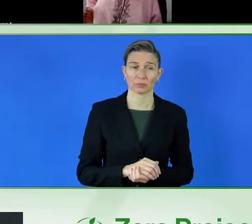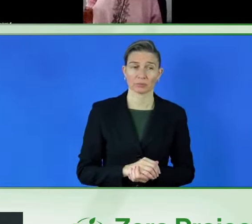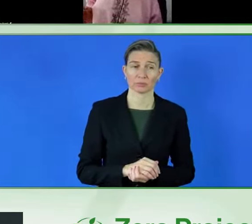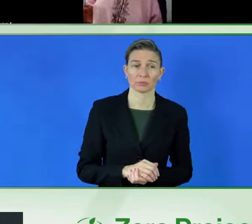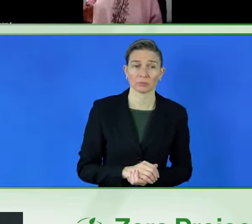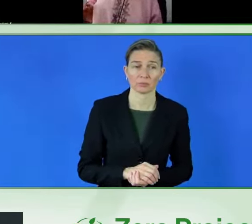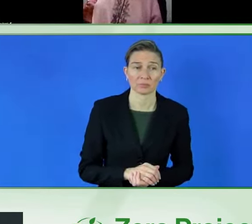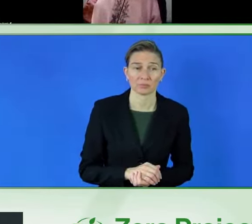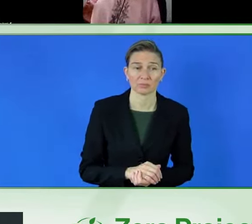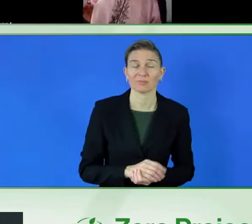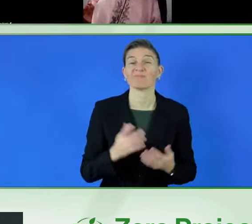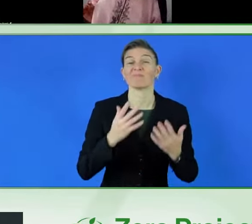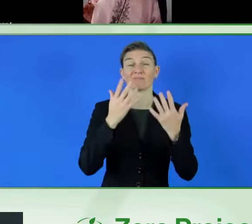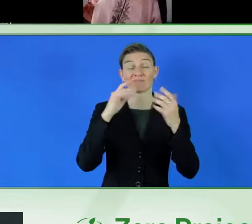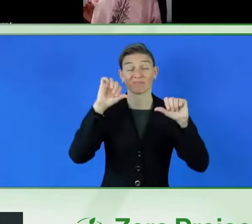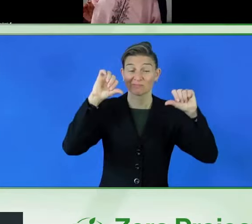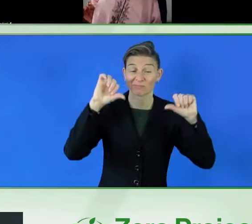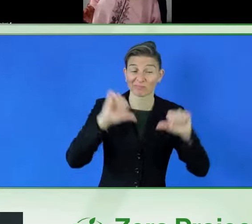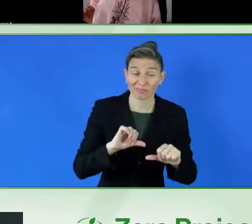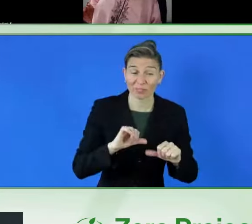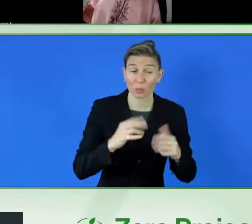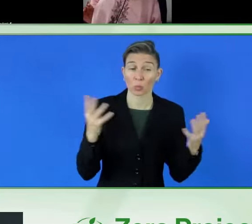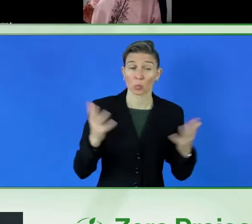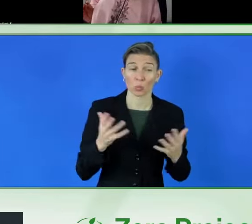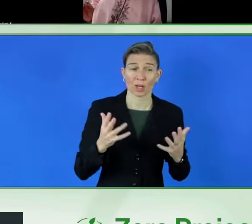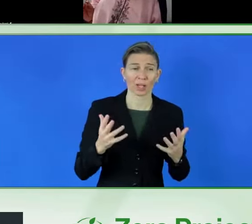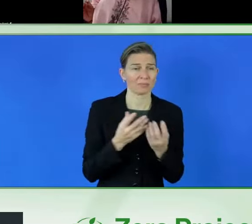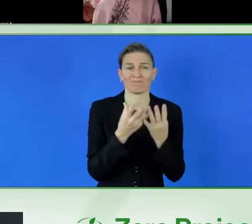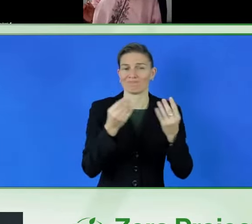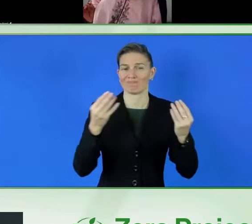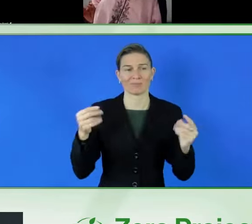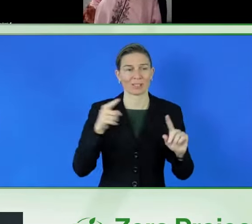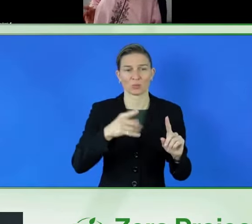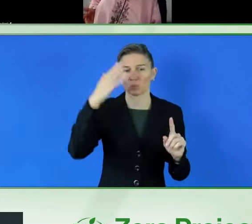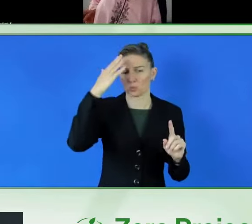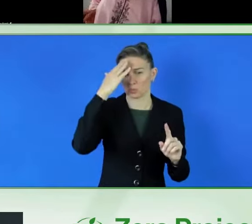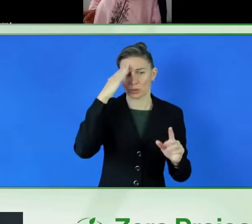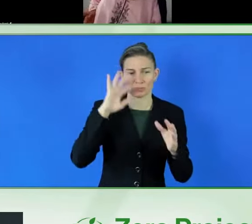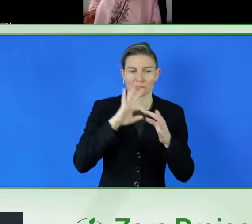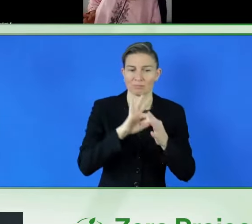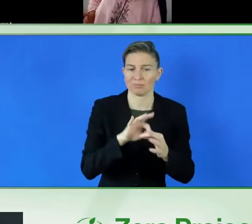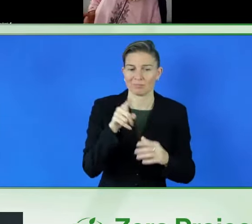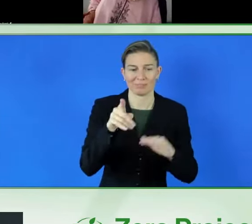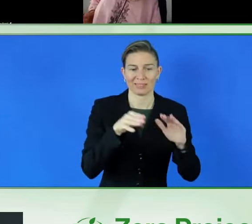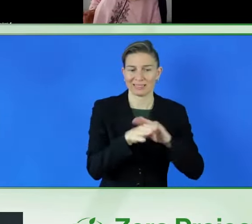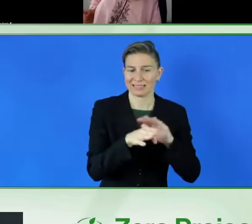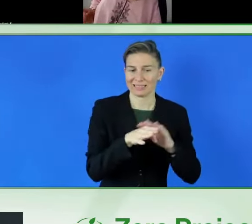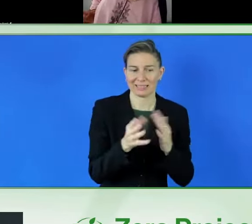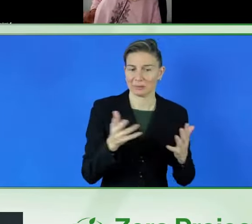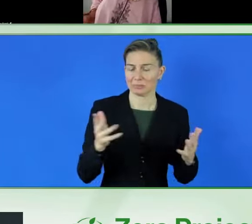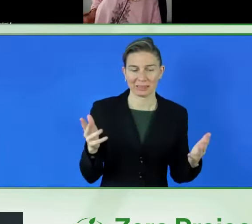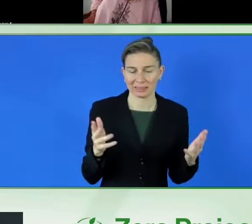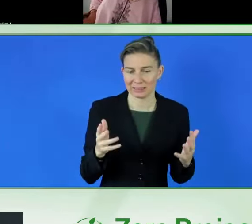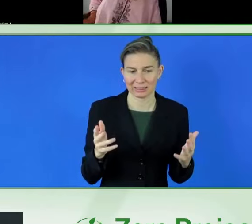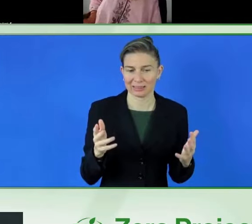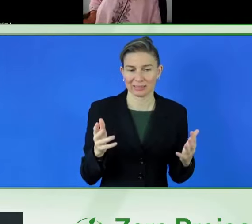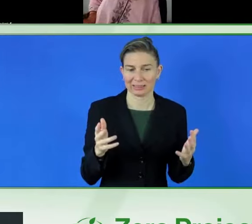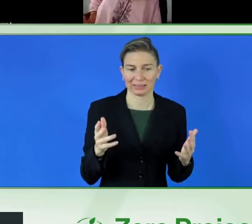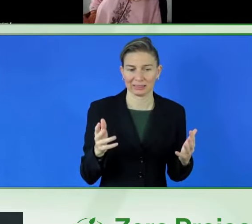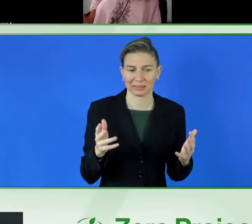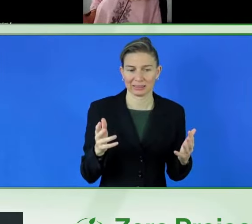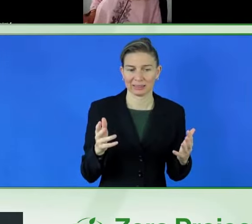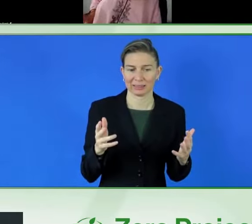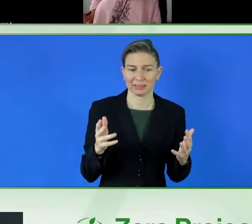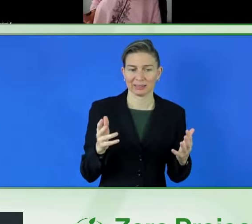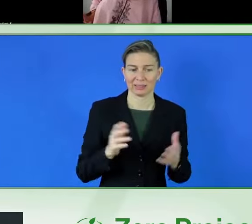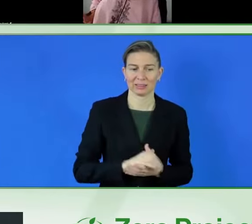Negligent end-to-end accessibility is available across public transportation